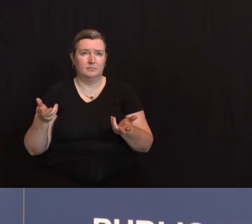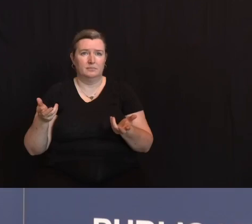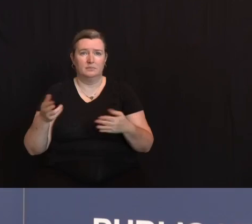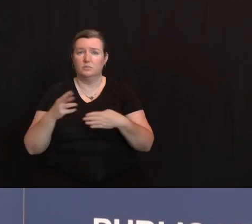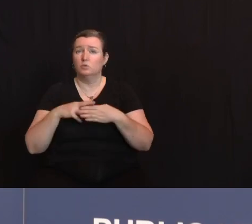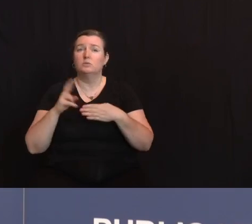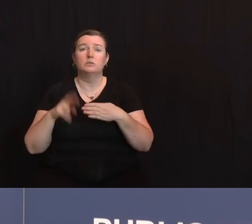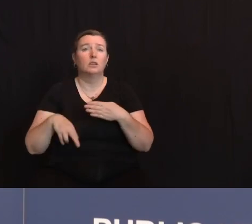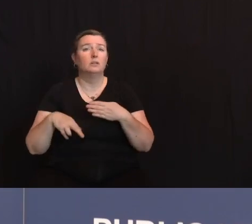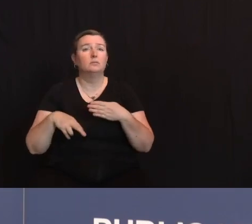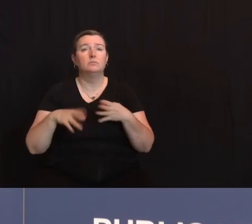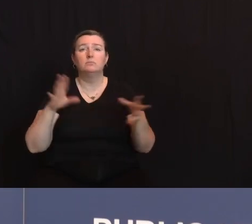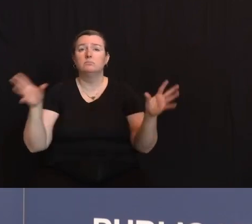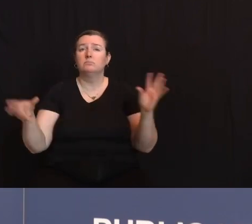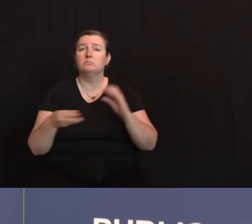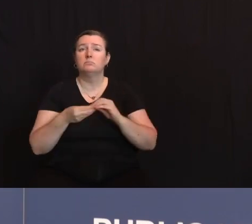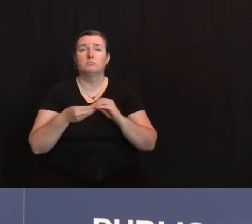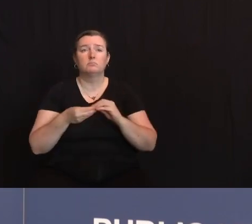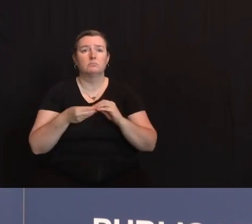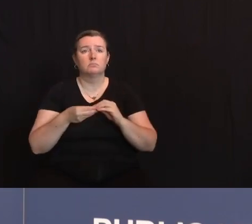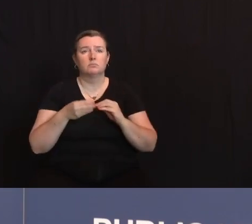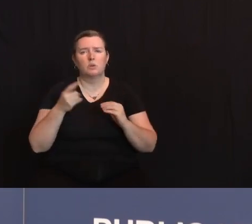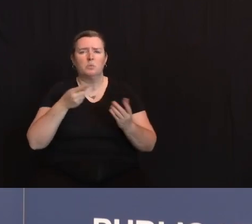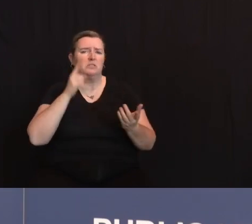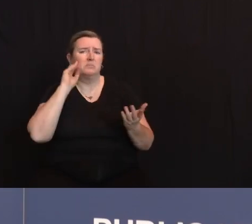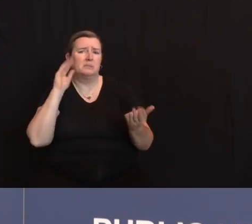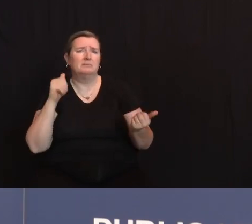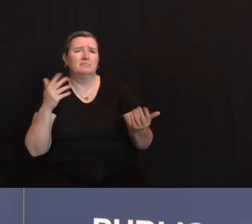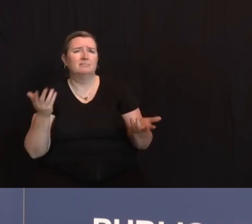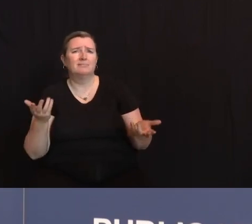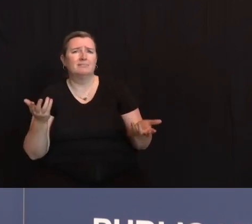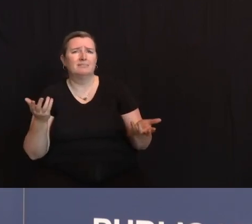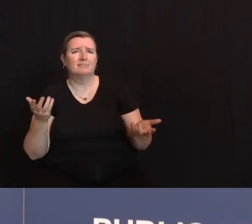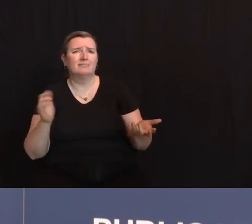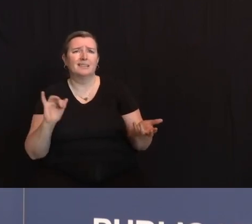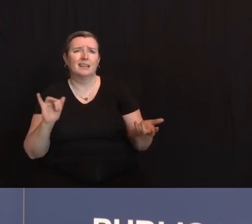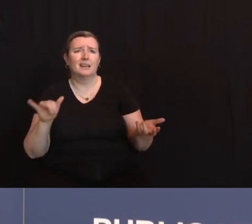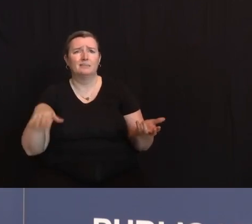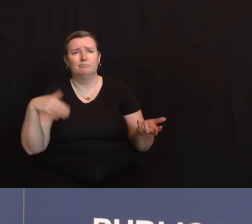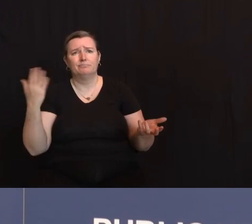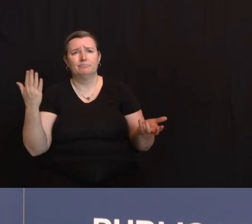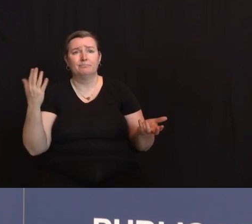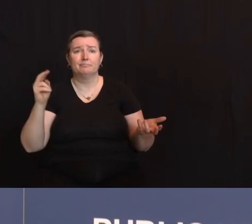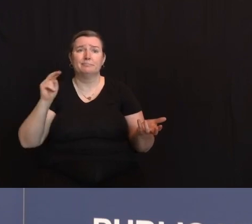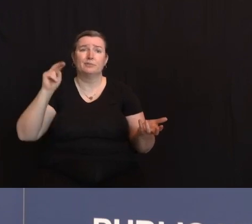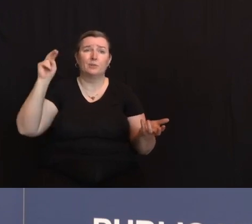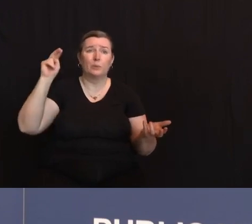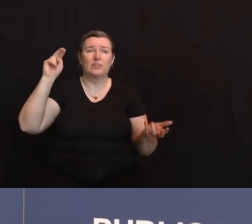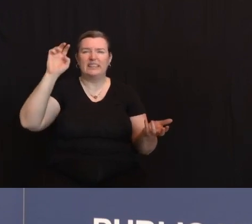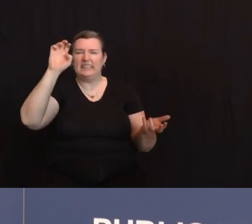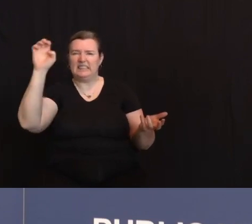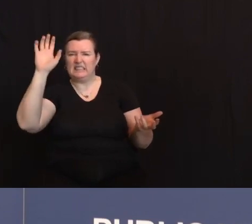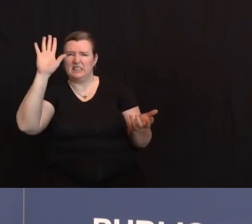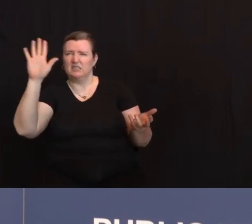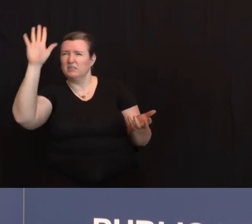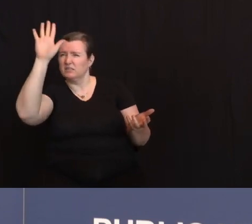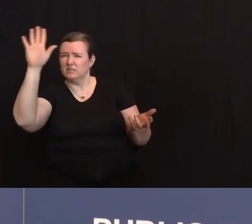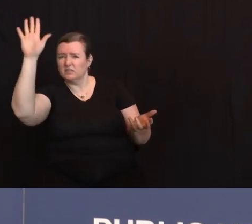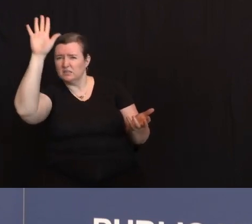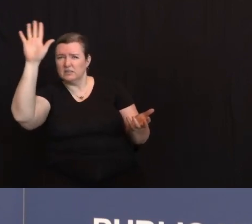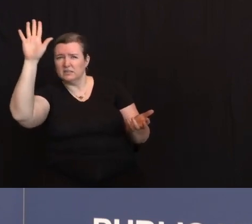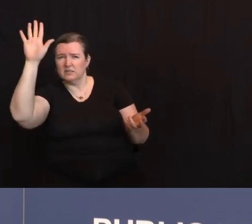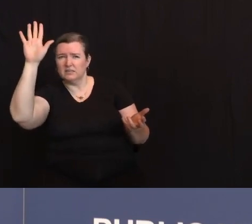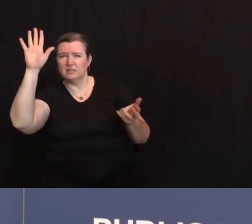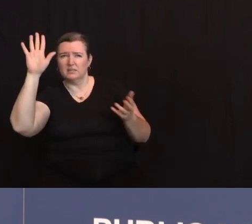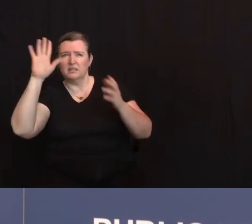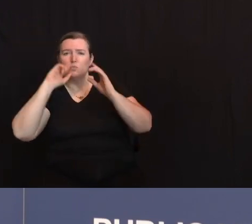is kind of what you would expect, meaning those parts of the state which tended to be up in the north and the east and more densely packed, and where we saw more cases of